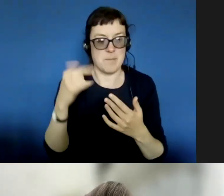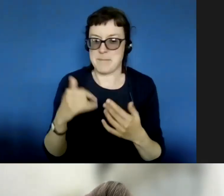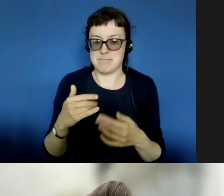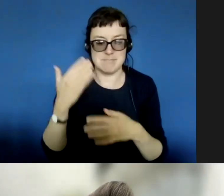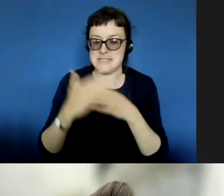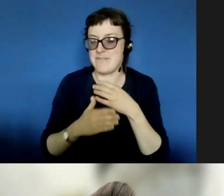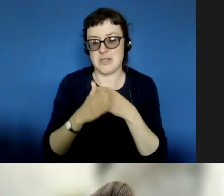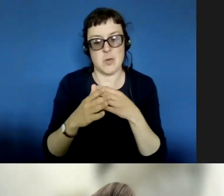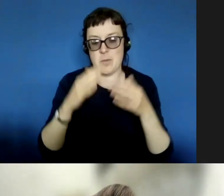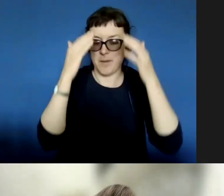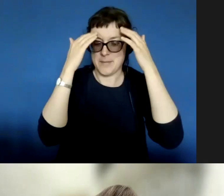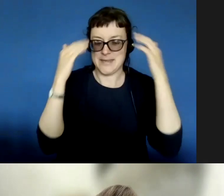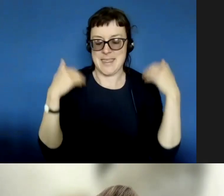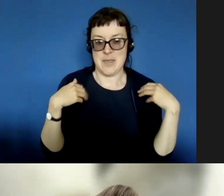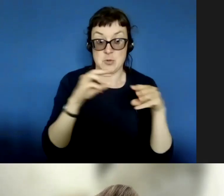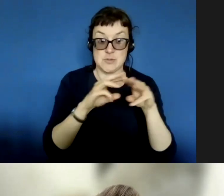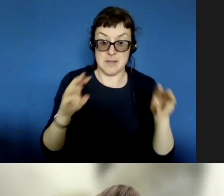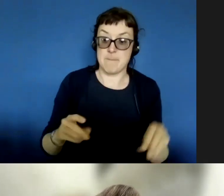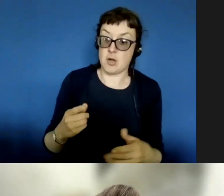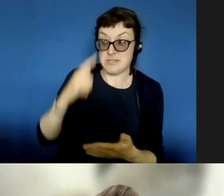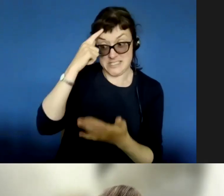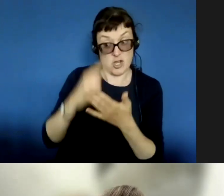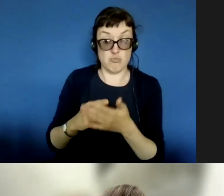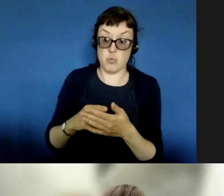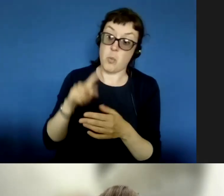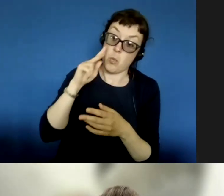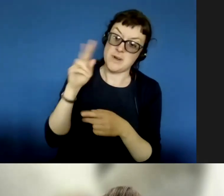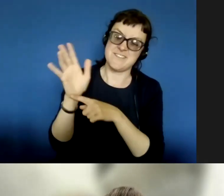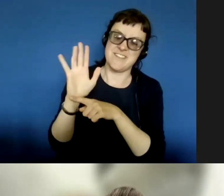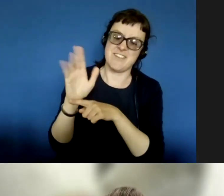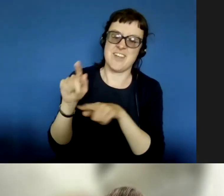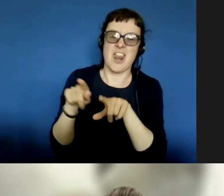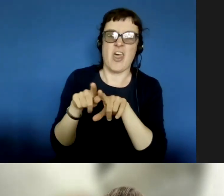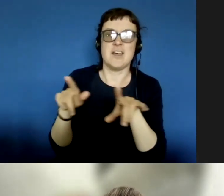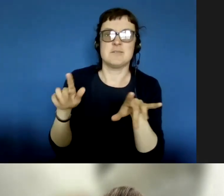Health Museum who came because it was like in a more sort of like